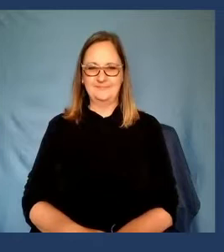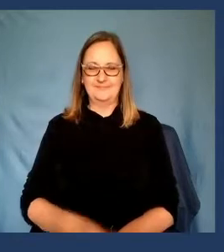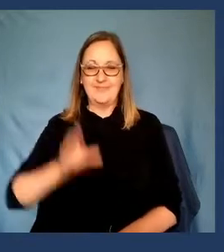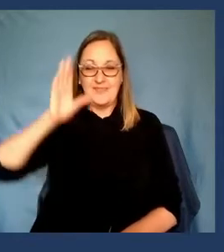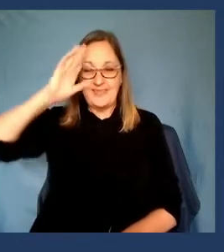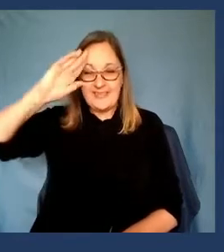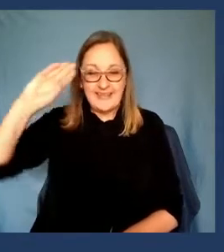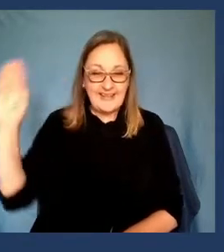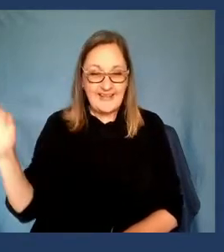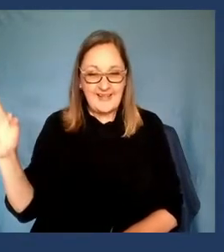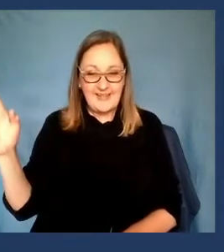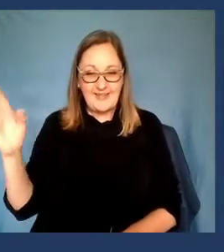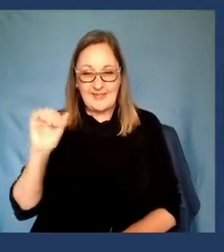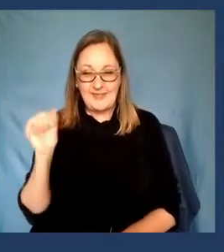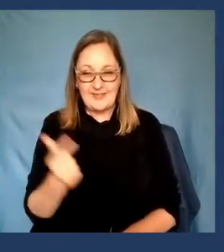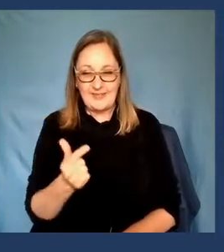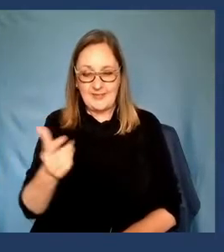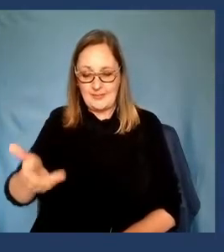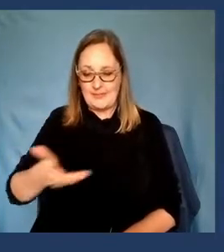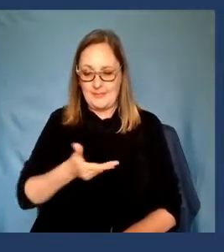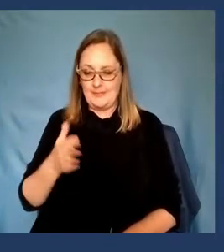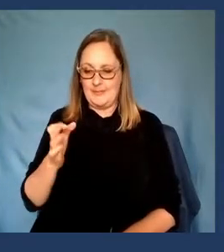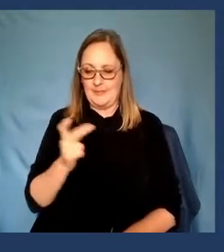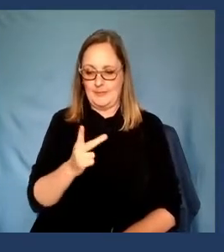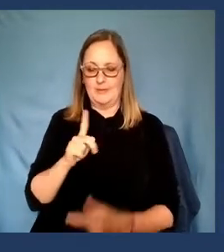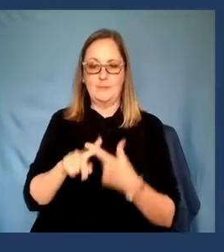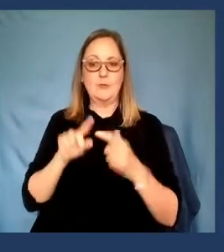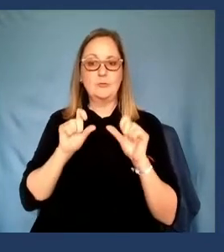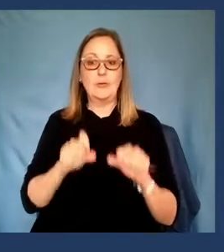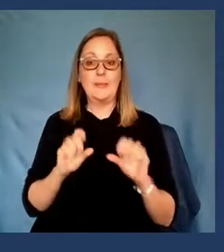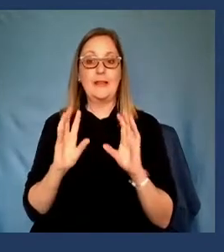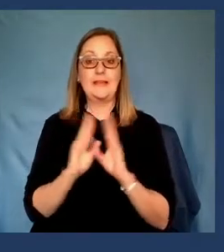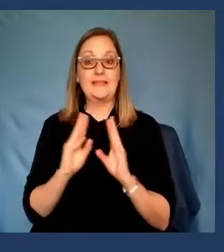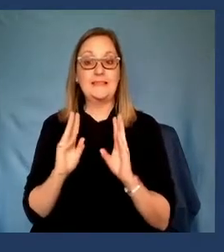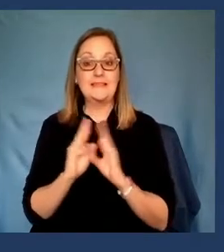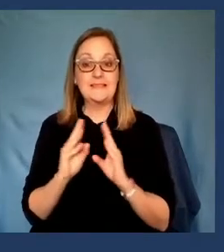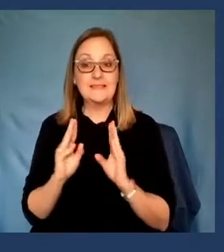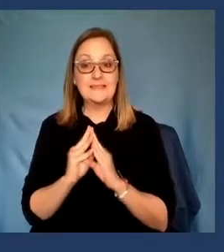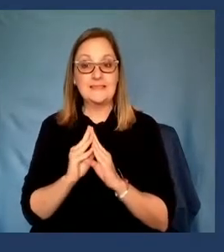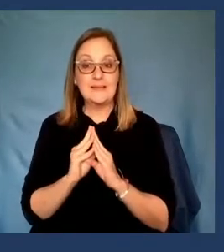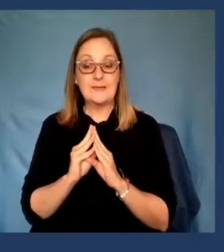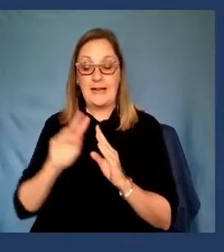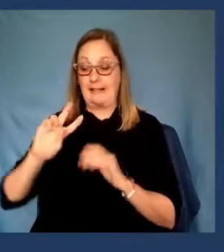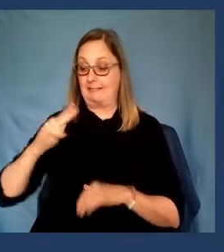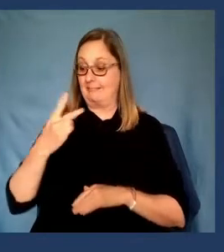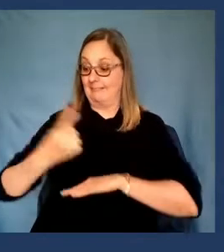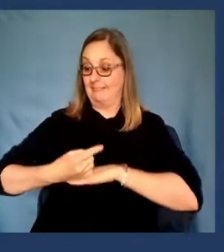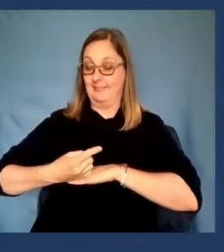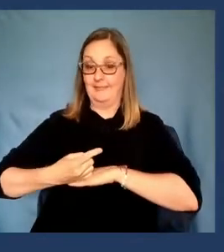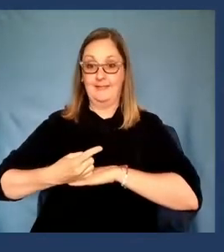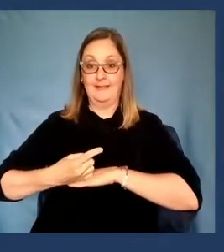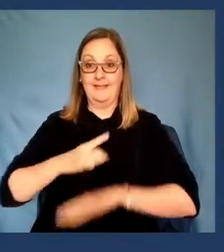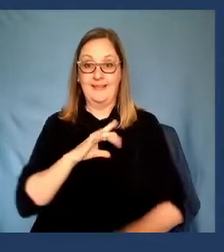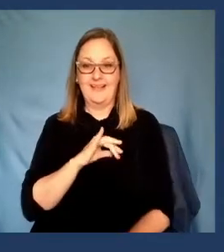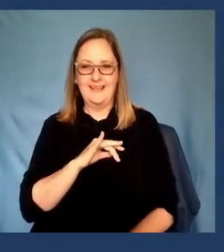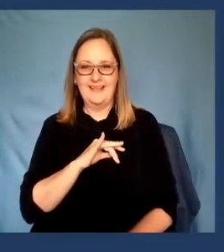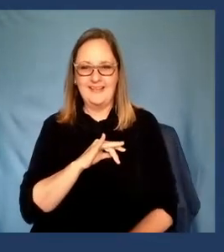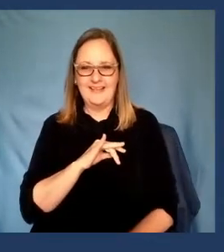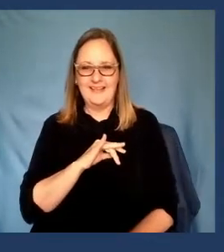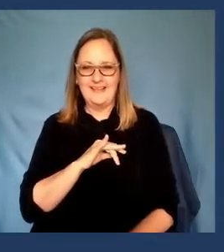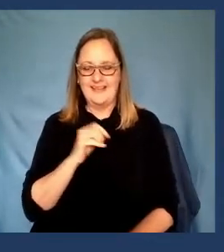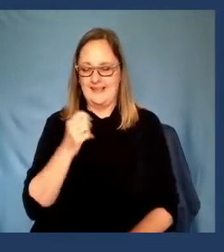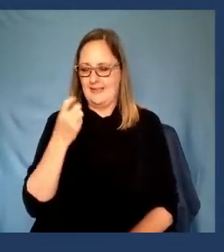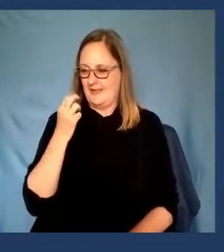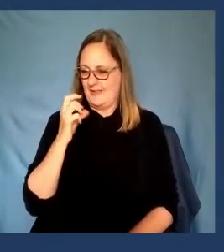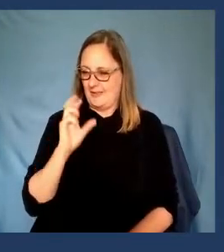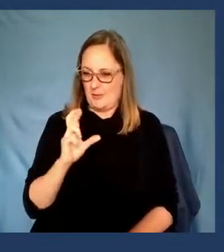Hello, folks, and welcome back to Ability Summit Day 2. I hope you're all settled in. I hope you've got